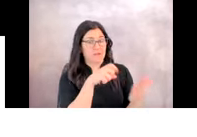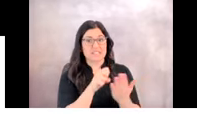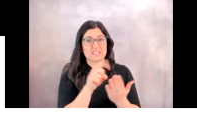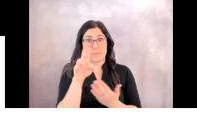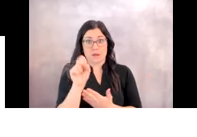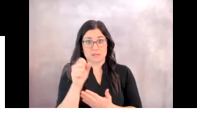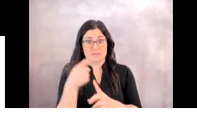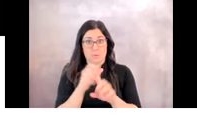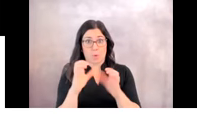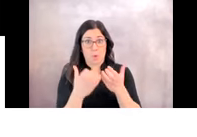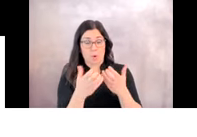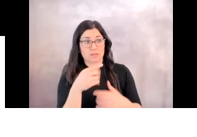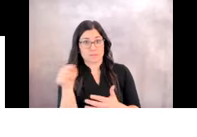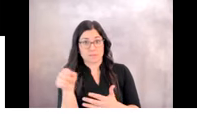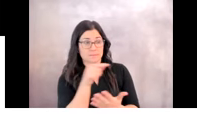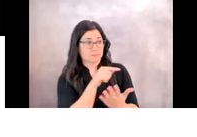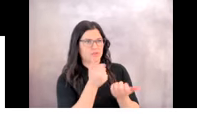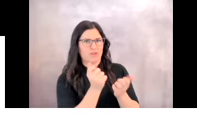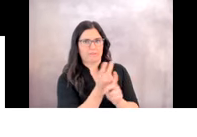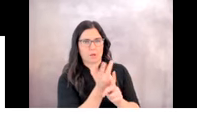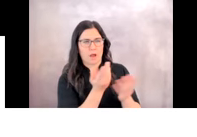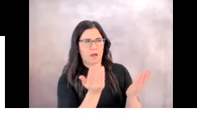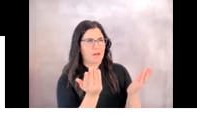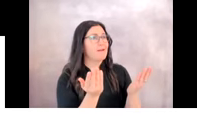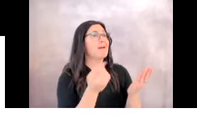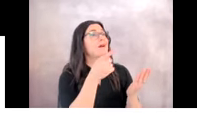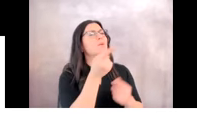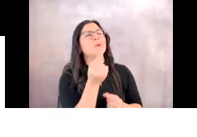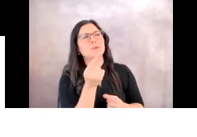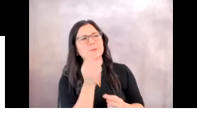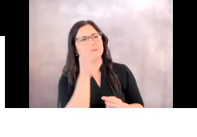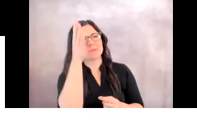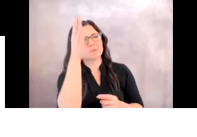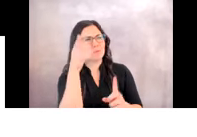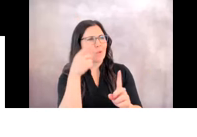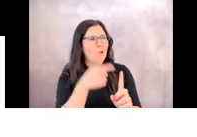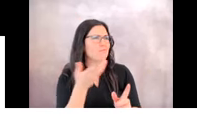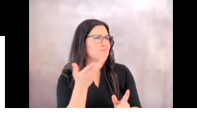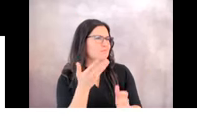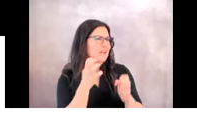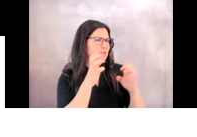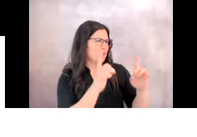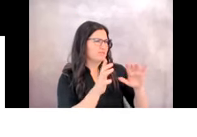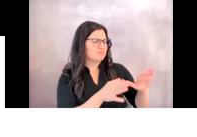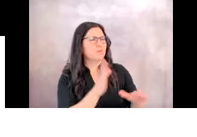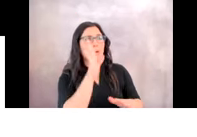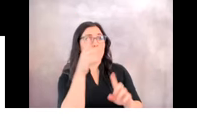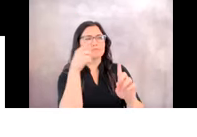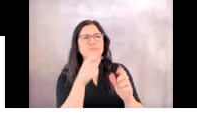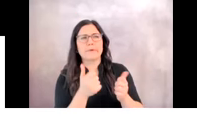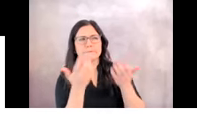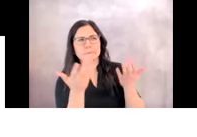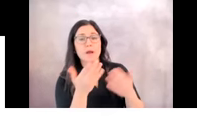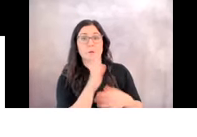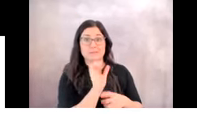question. I try and figure out what they're trying to do in life beyond education and really figure out what situation